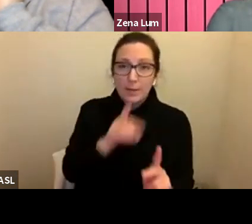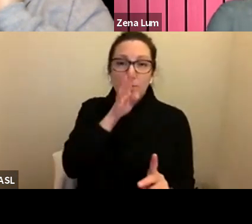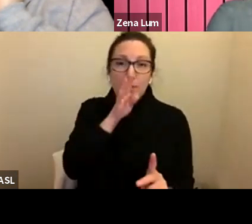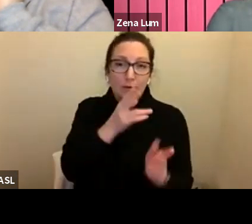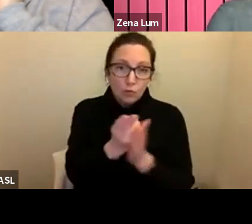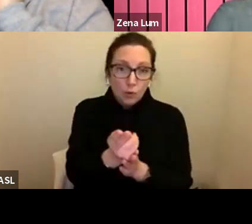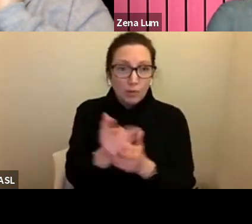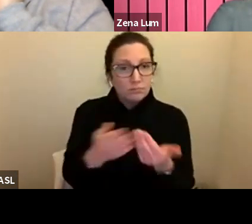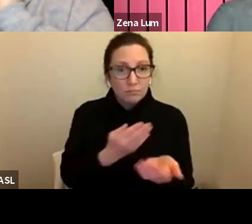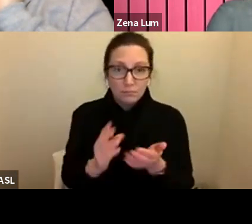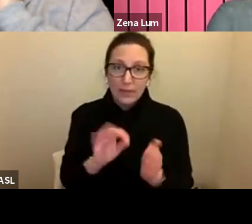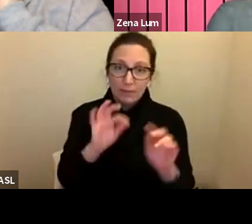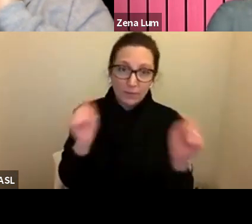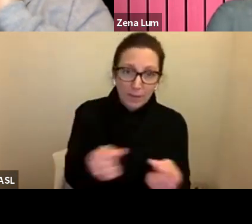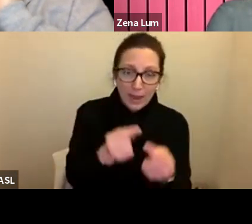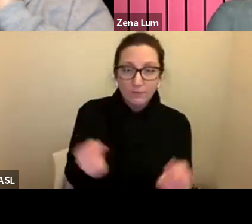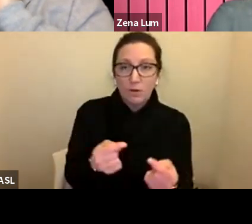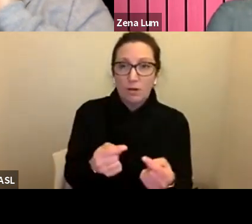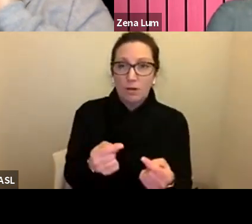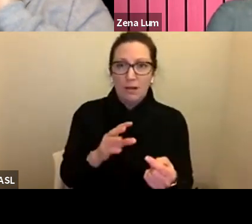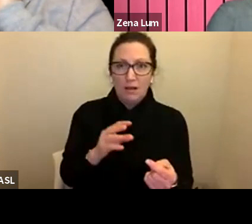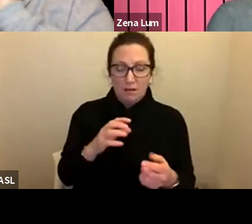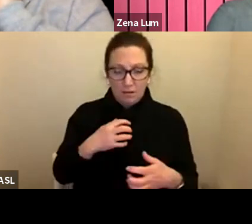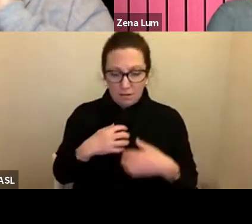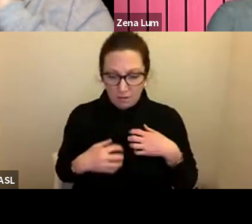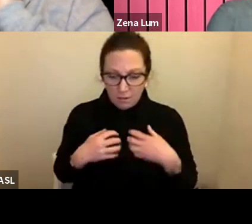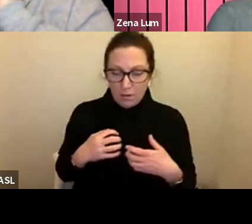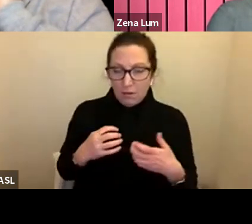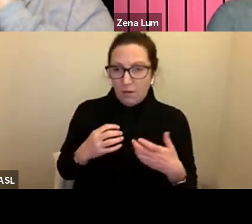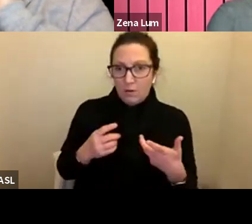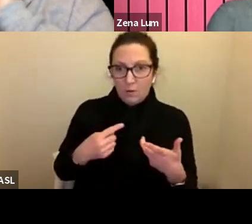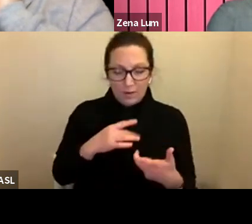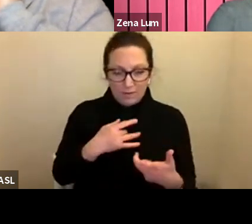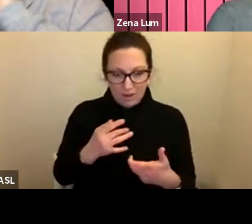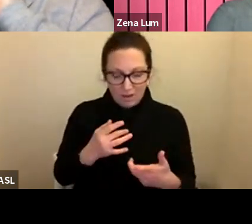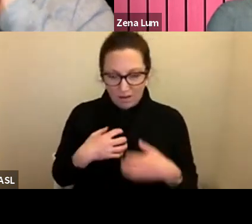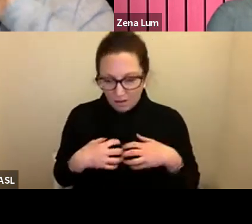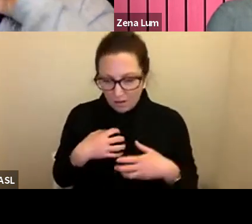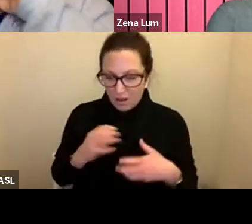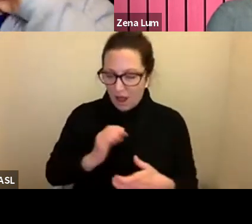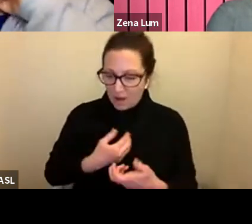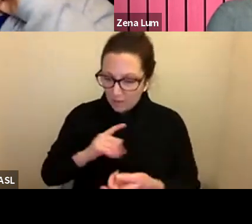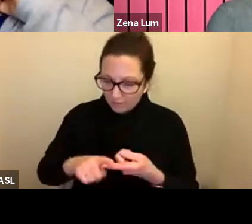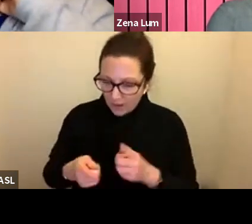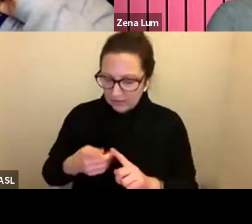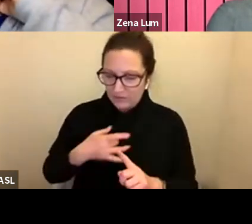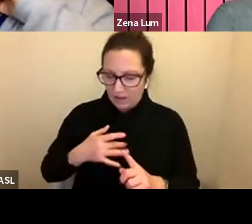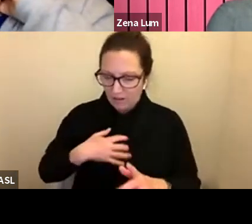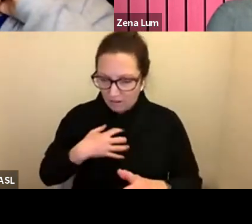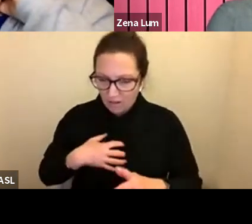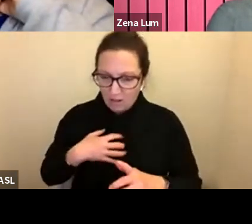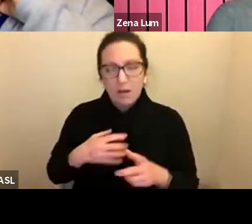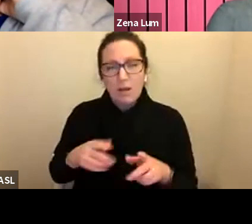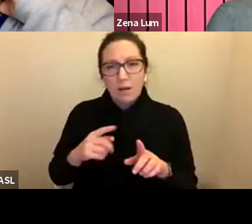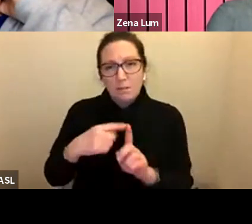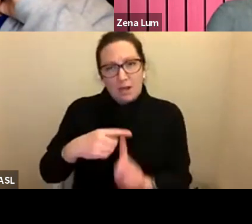painful truths that unsettle not only our foes, but also our friends, and most especially ourselves.